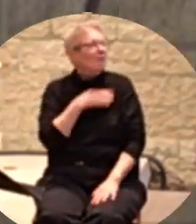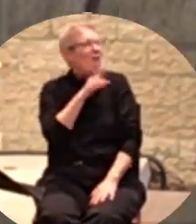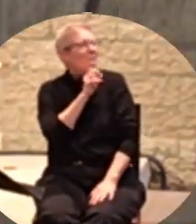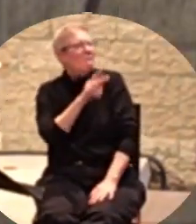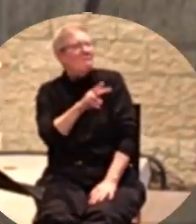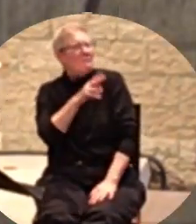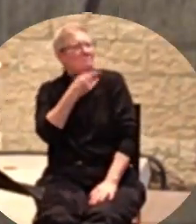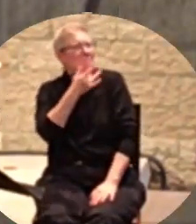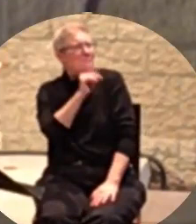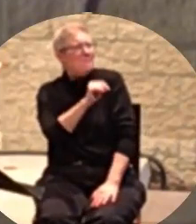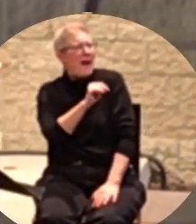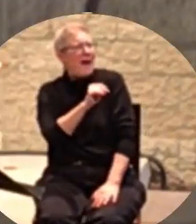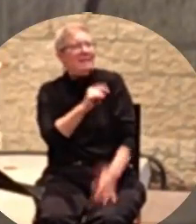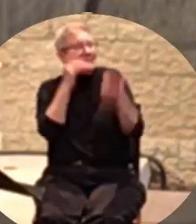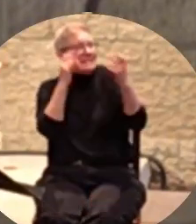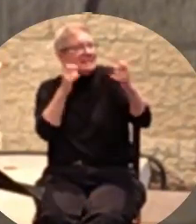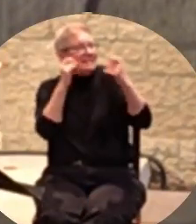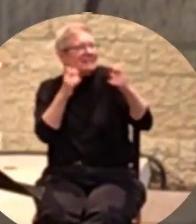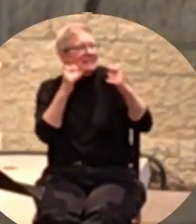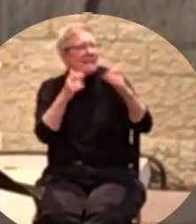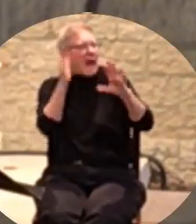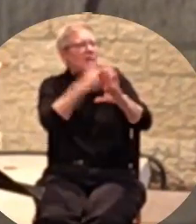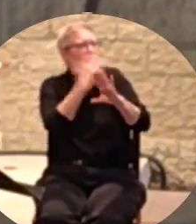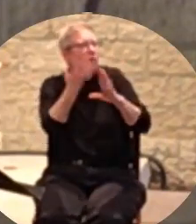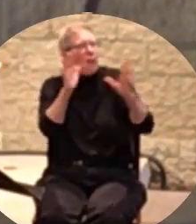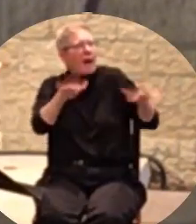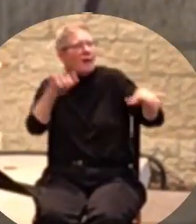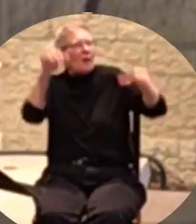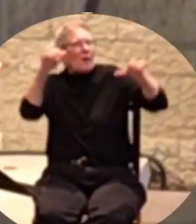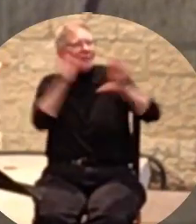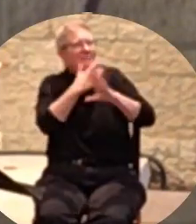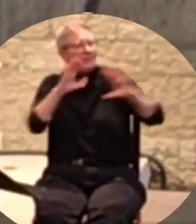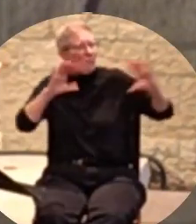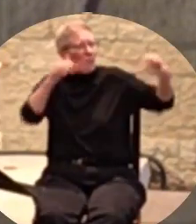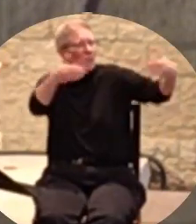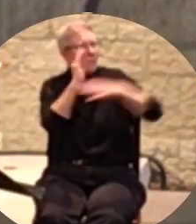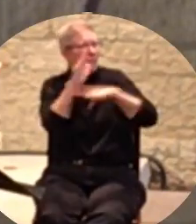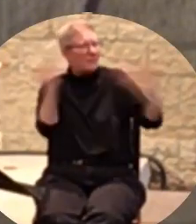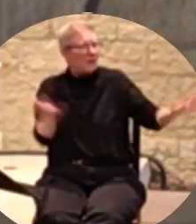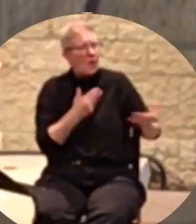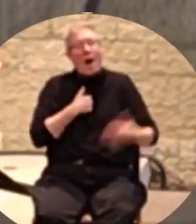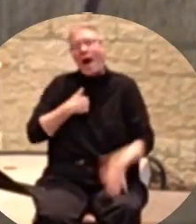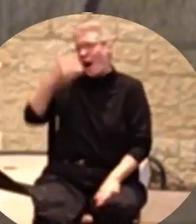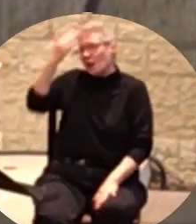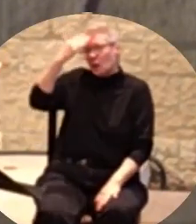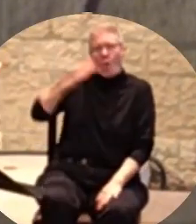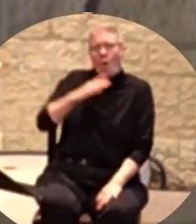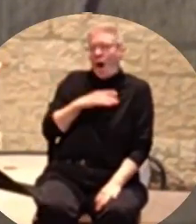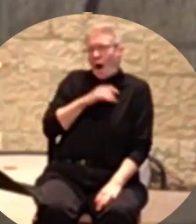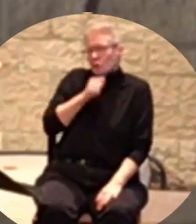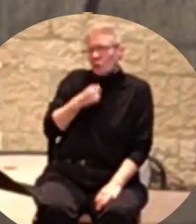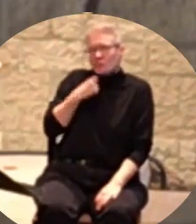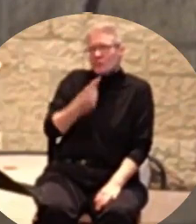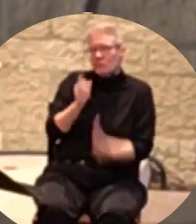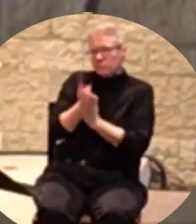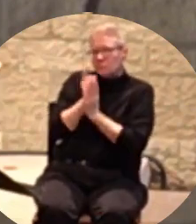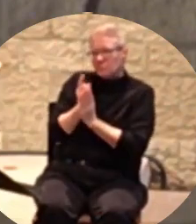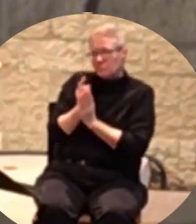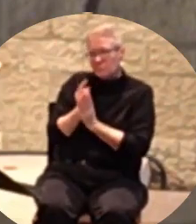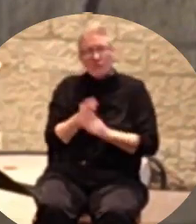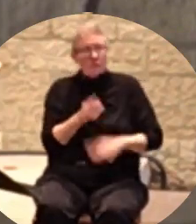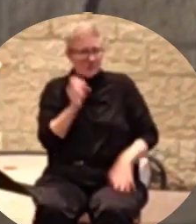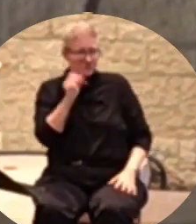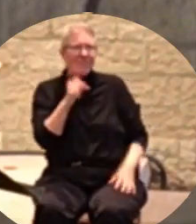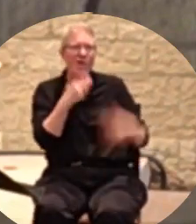The choir is going to be here today. Oh, no. I shouldn't spring it on you like this. But they are. Well, wait, where's that choir loft? They